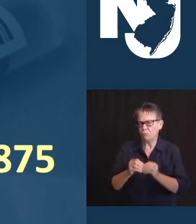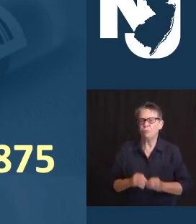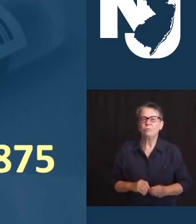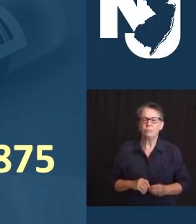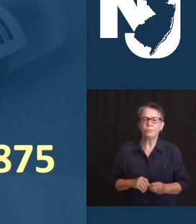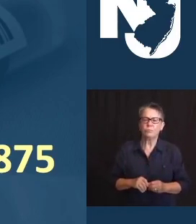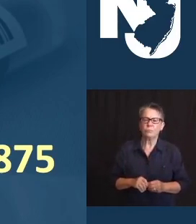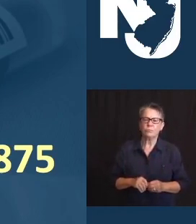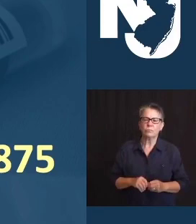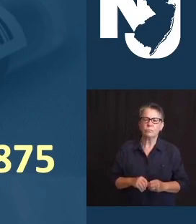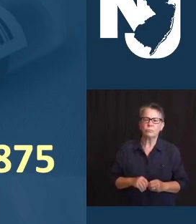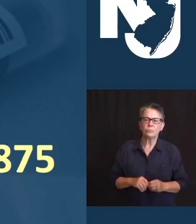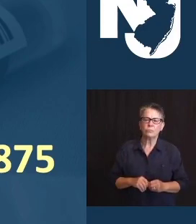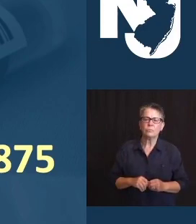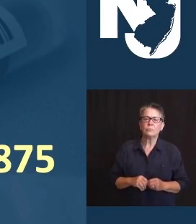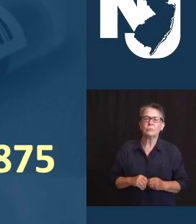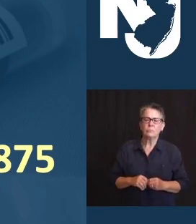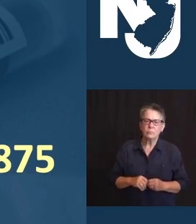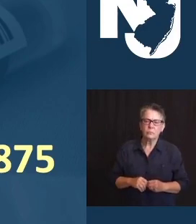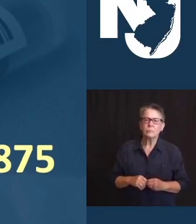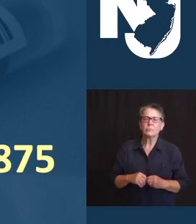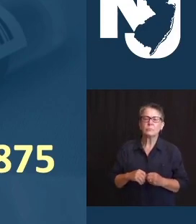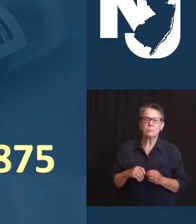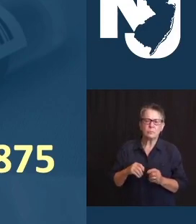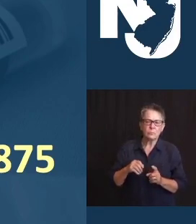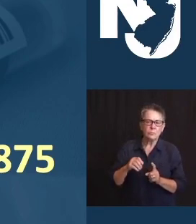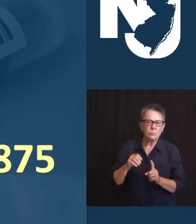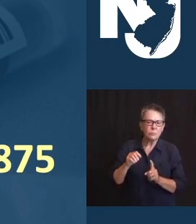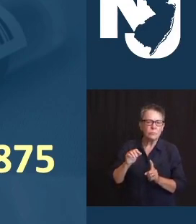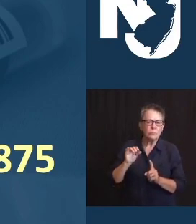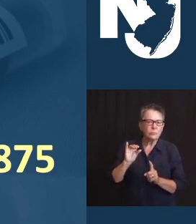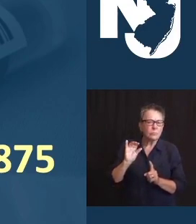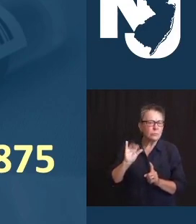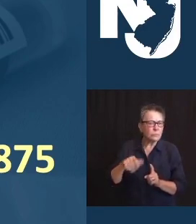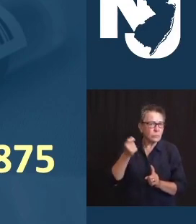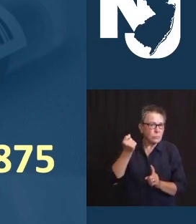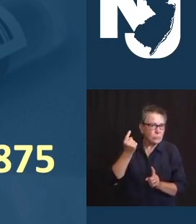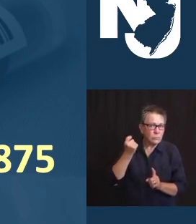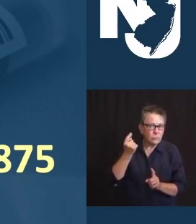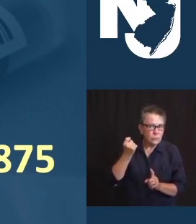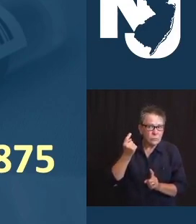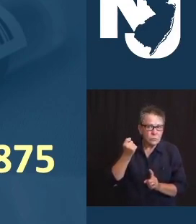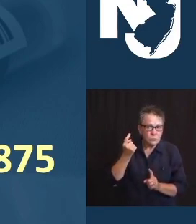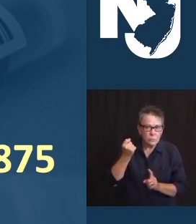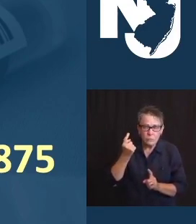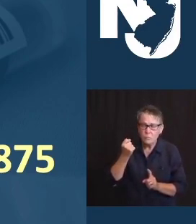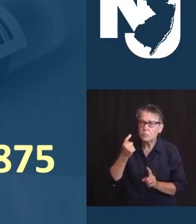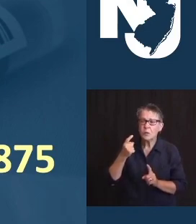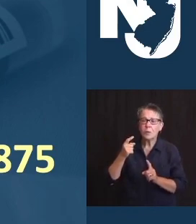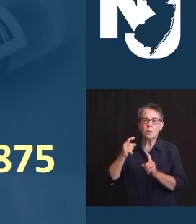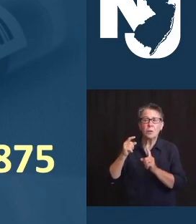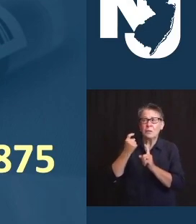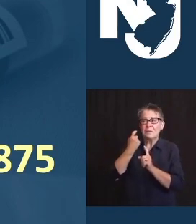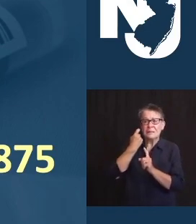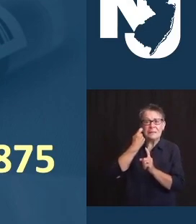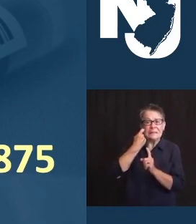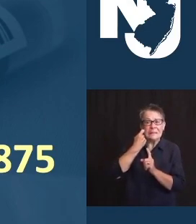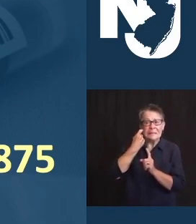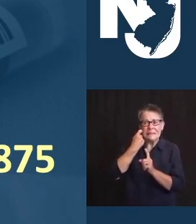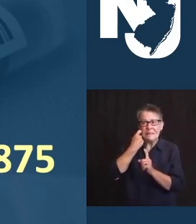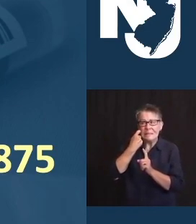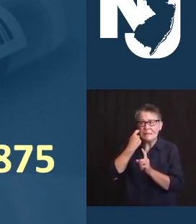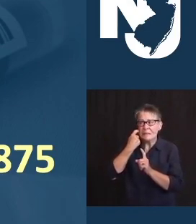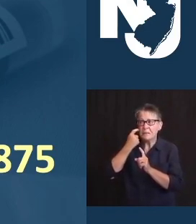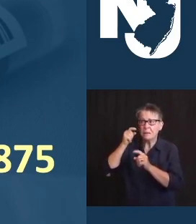data, there were no, and I repeat, 0 in-hospital deaths reported over the past over